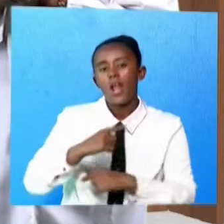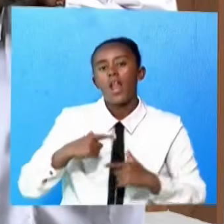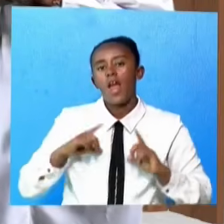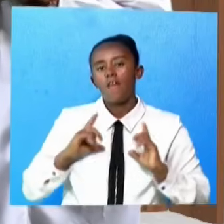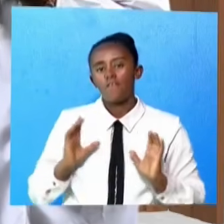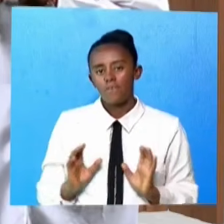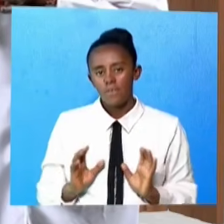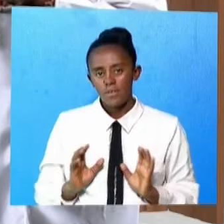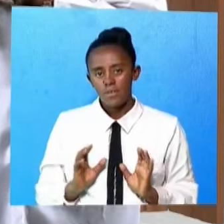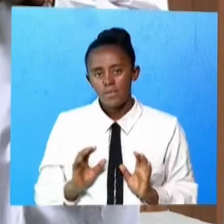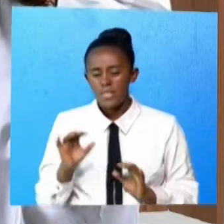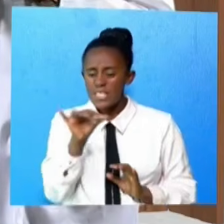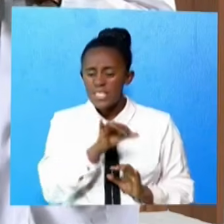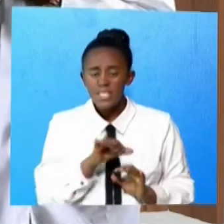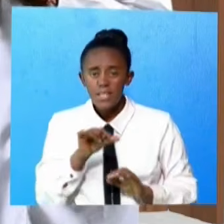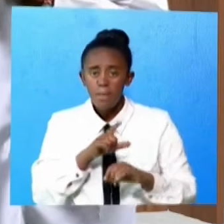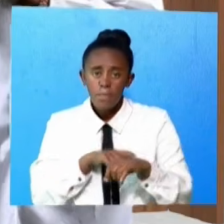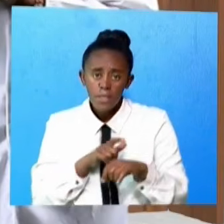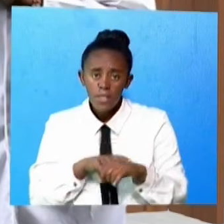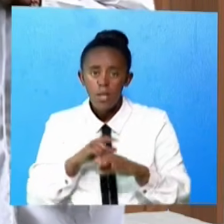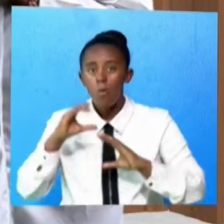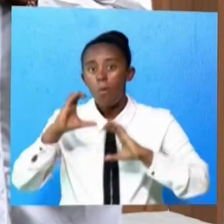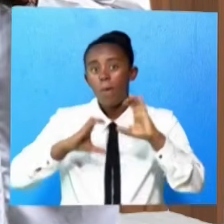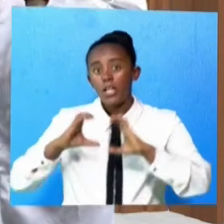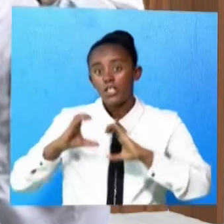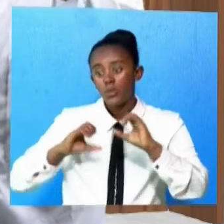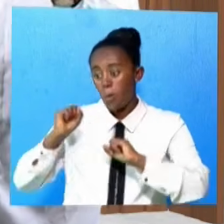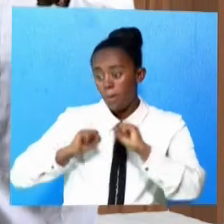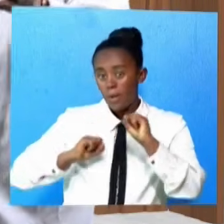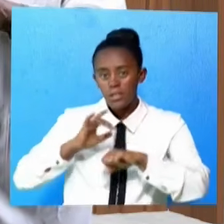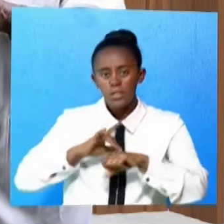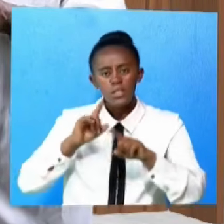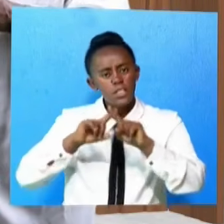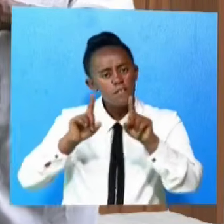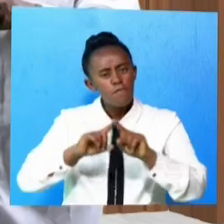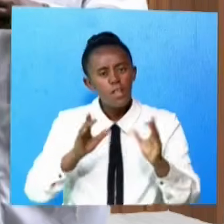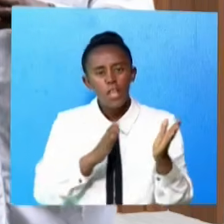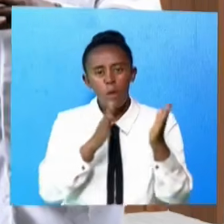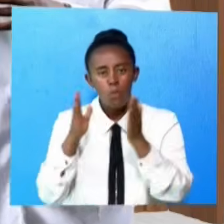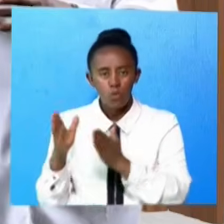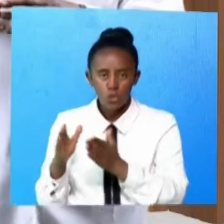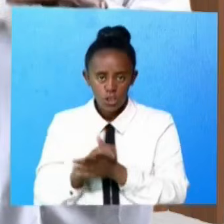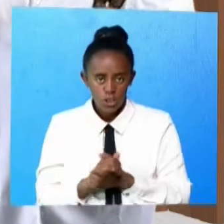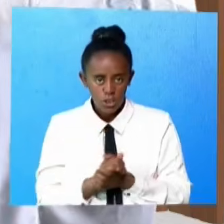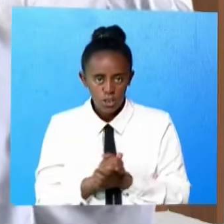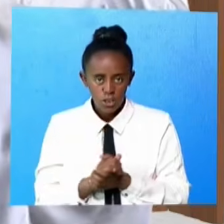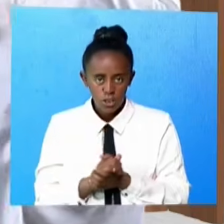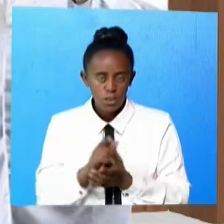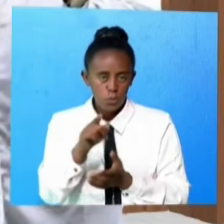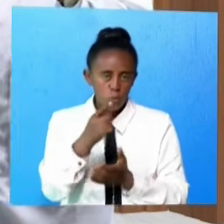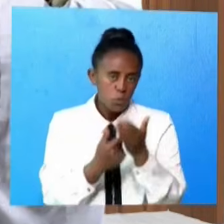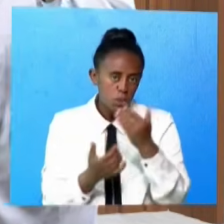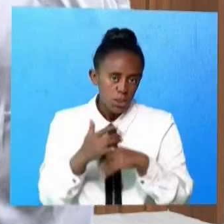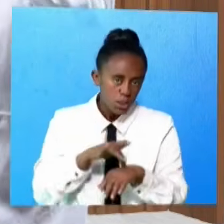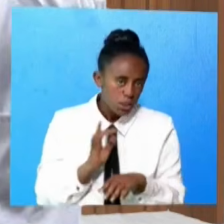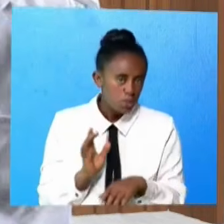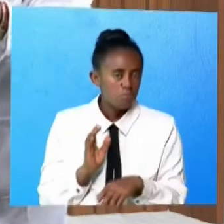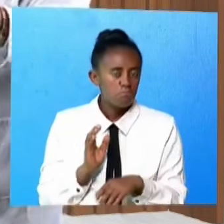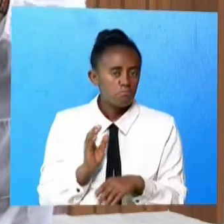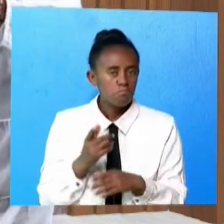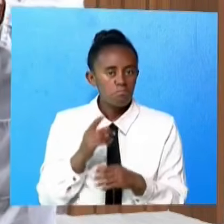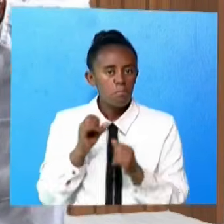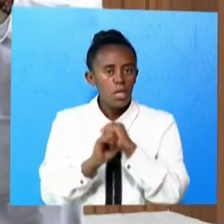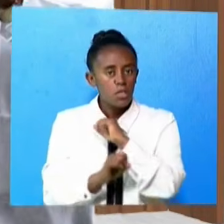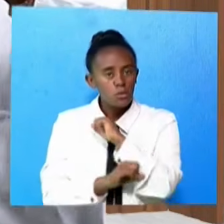At the same time, comparisons are just used in different approach. that we have discussed so far, and then based